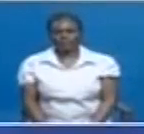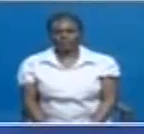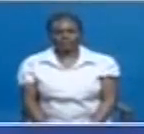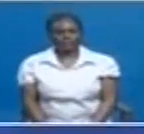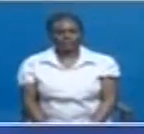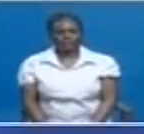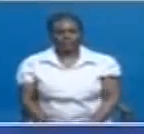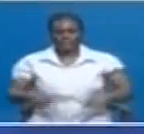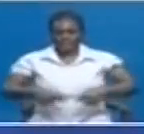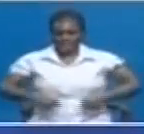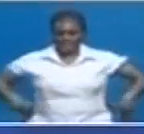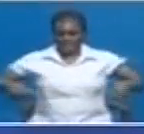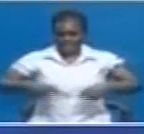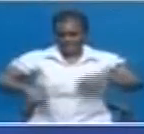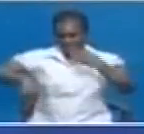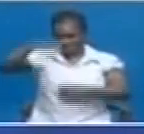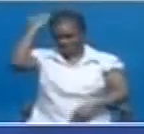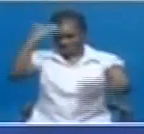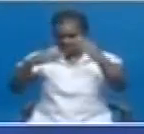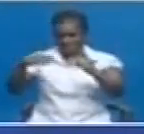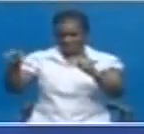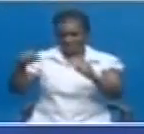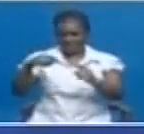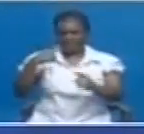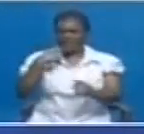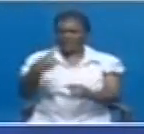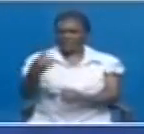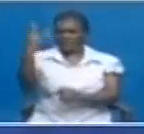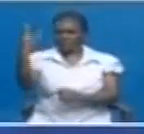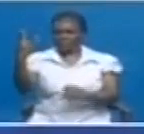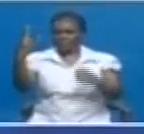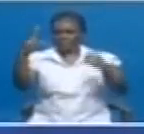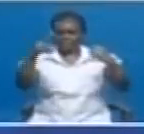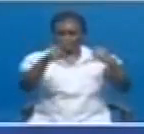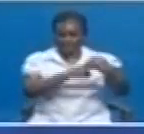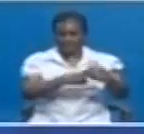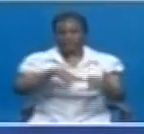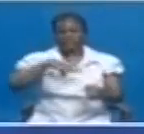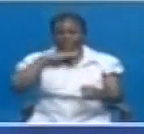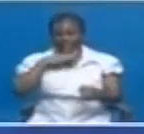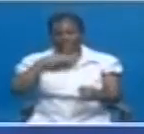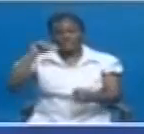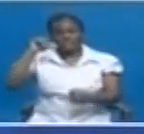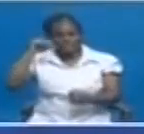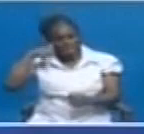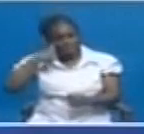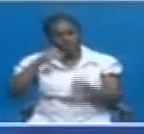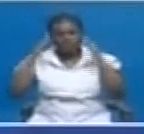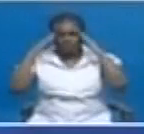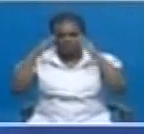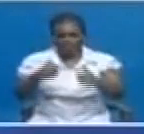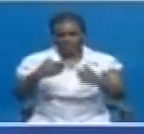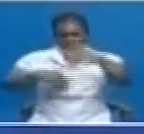The attack on the Garissa University College, which left 147 people dead, prompted fresh focus on security measures